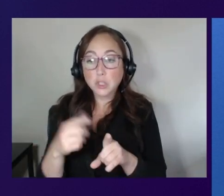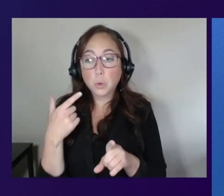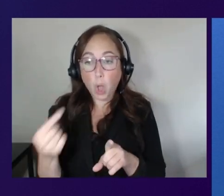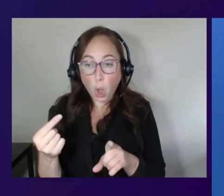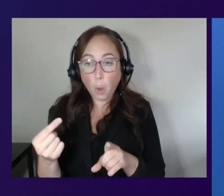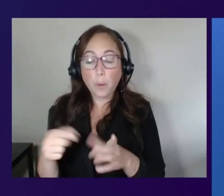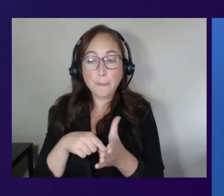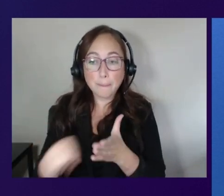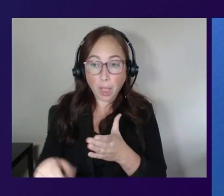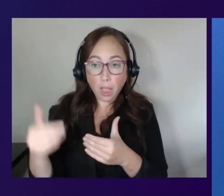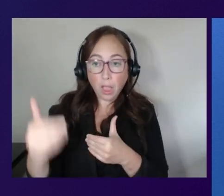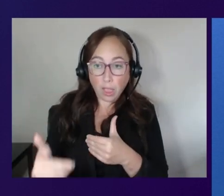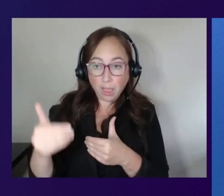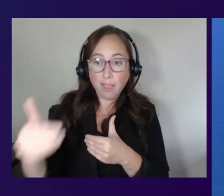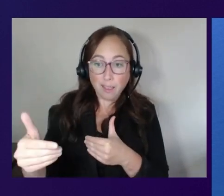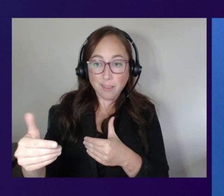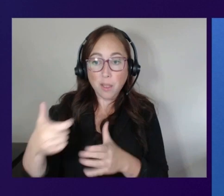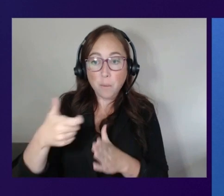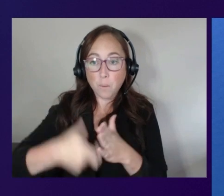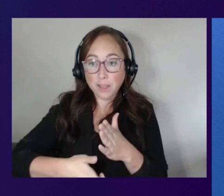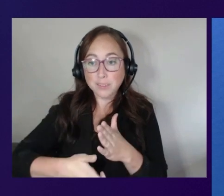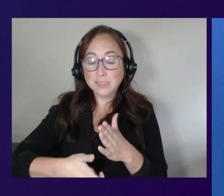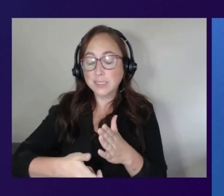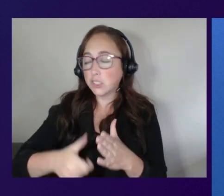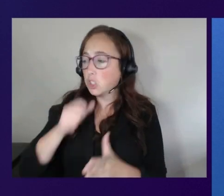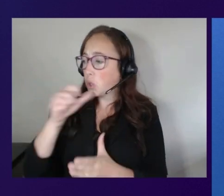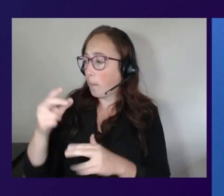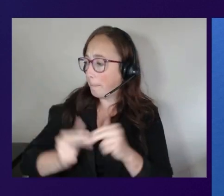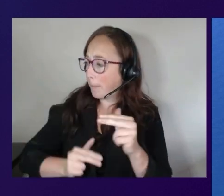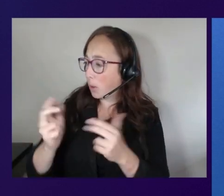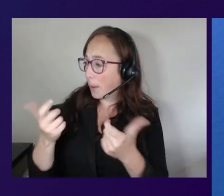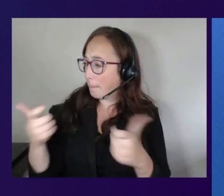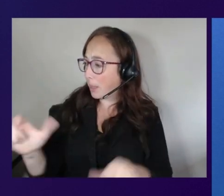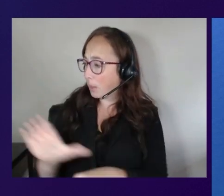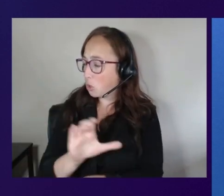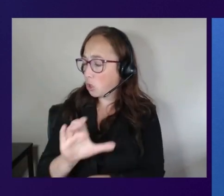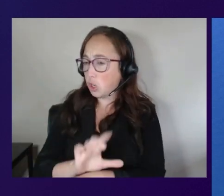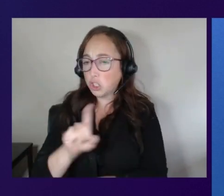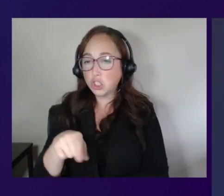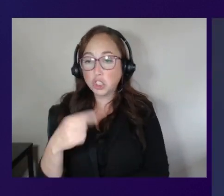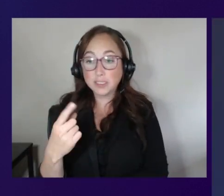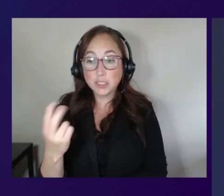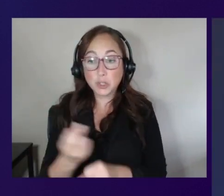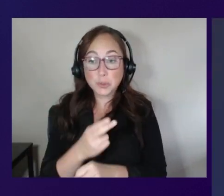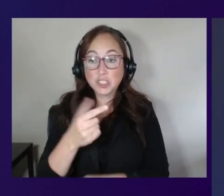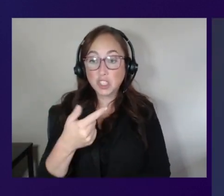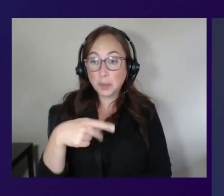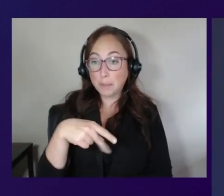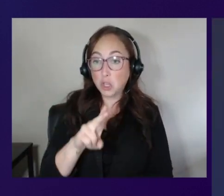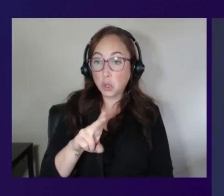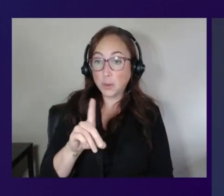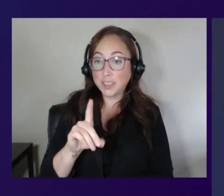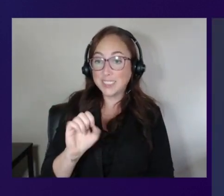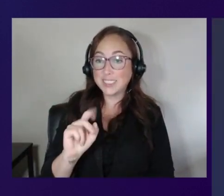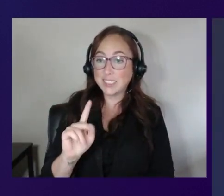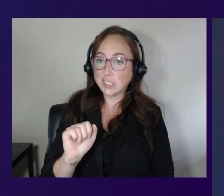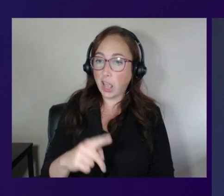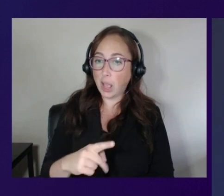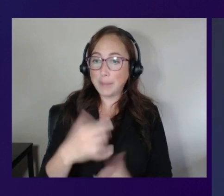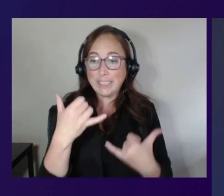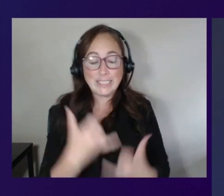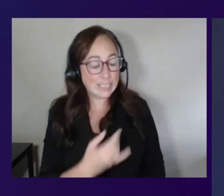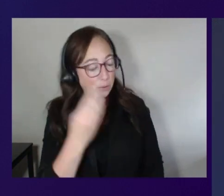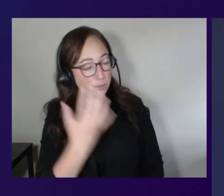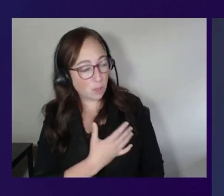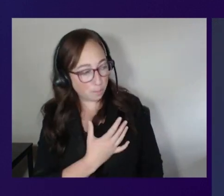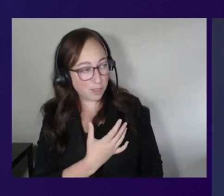gaming PC, just used one of the Workspaces GPU desktop. Tell me this now, Hassan. Thanks. And if you are just using it